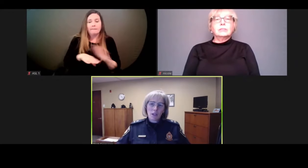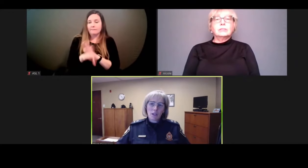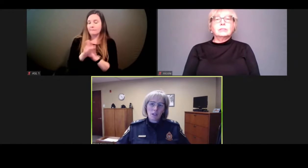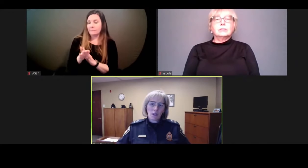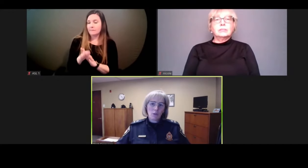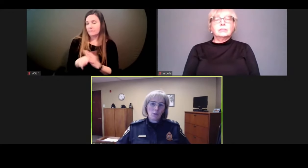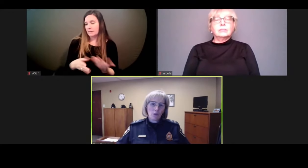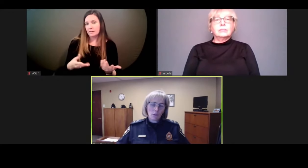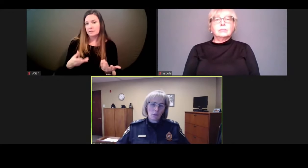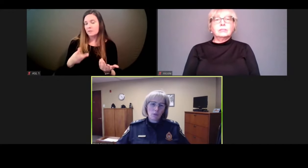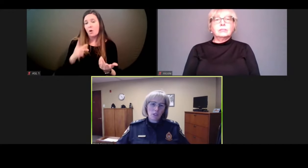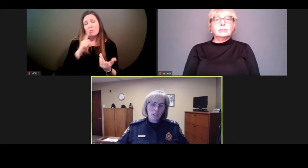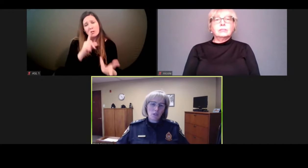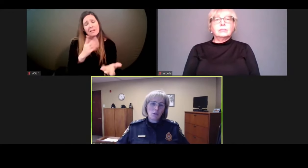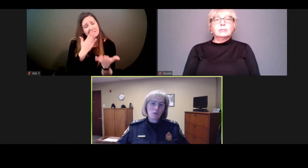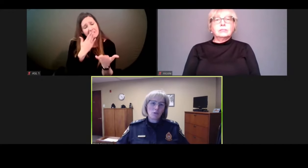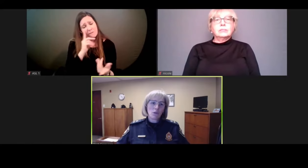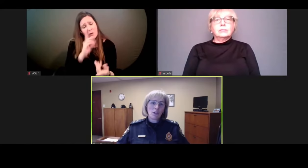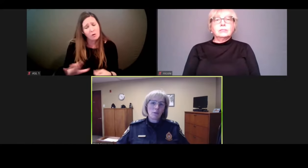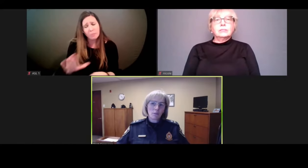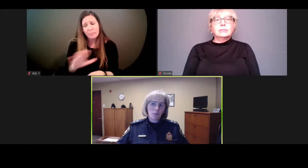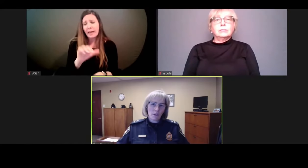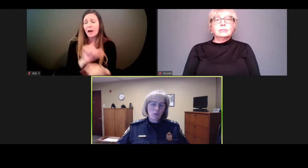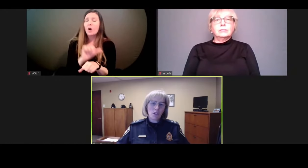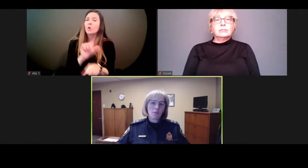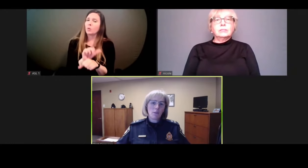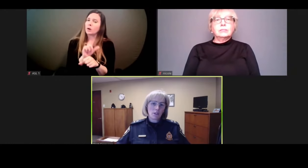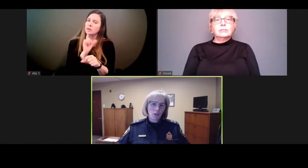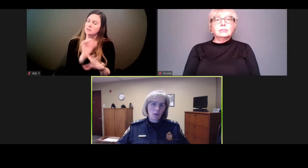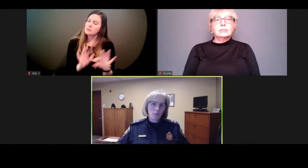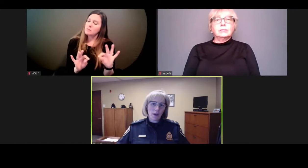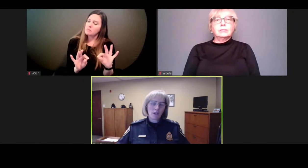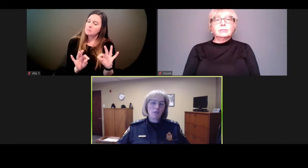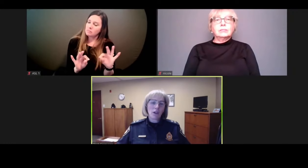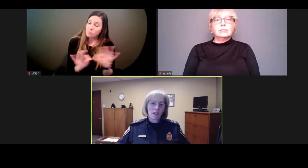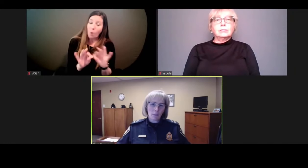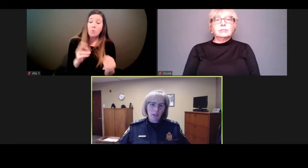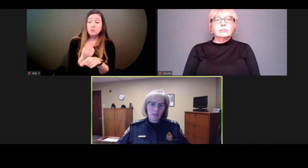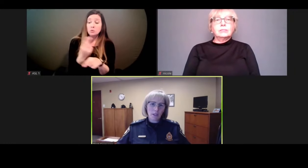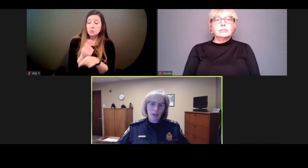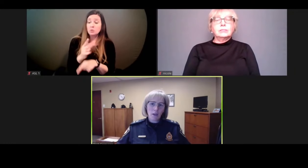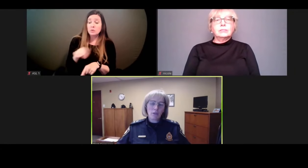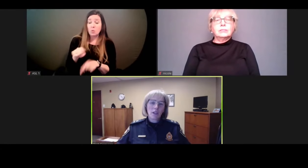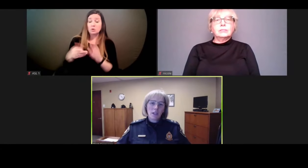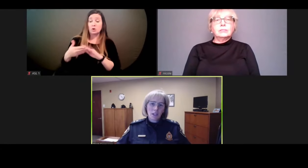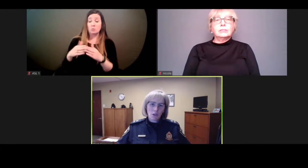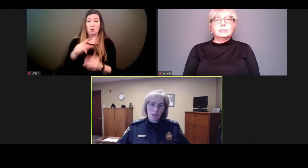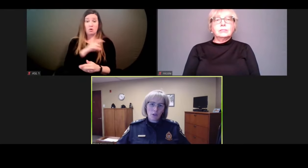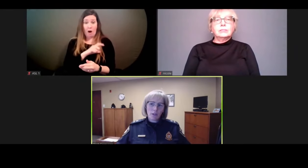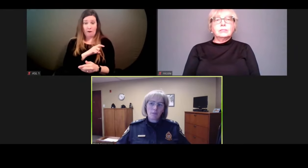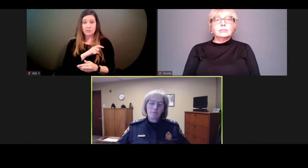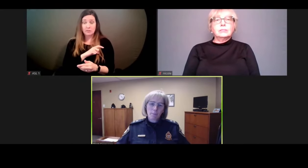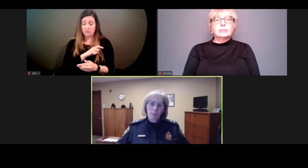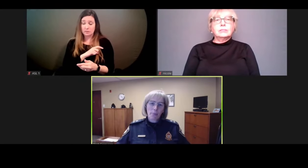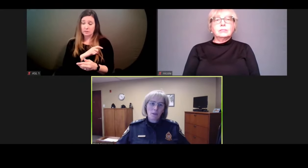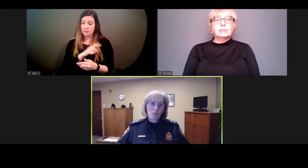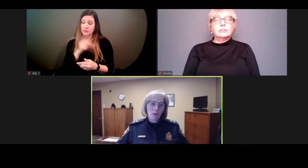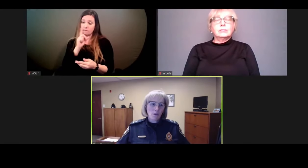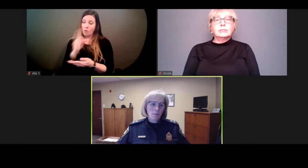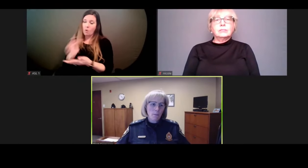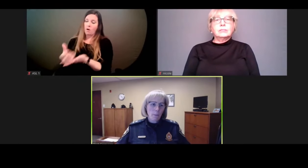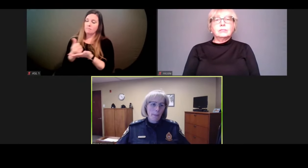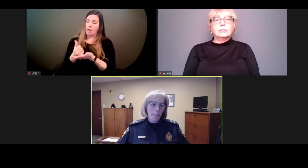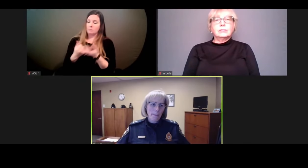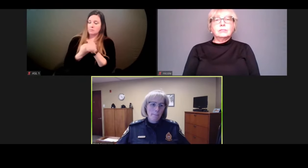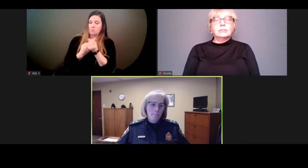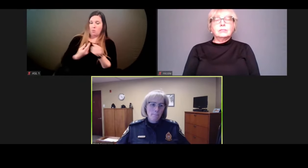them for that. And I think we will continue to leverage them and try and magnify the impact that they have in your area. So thank